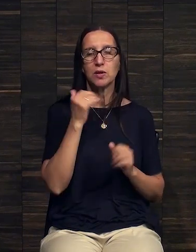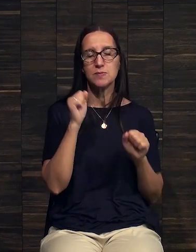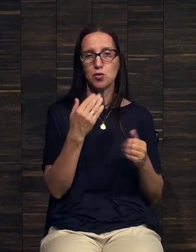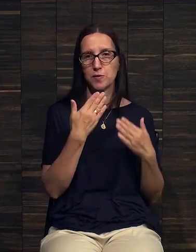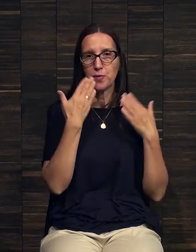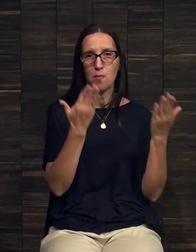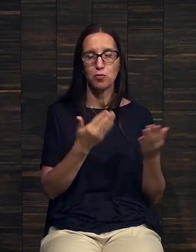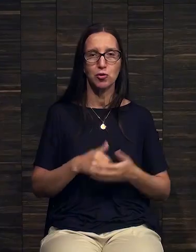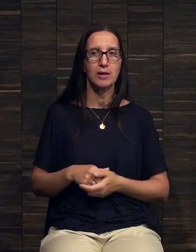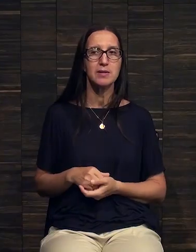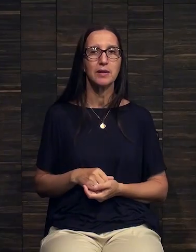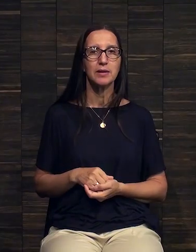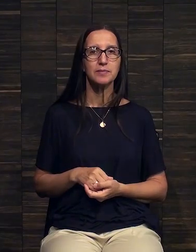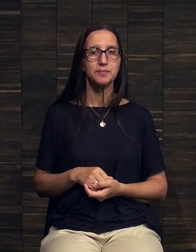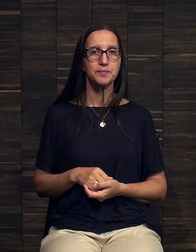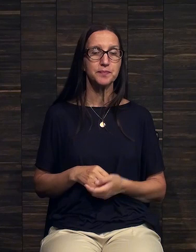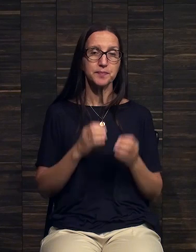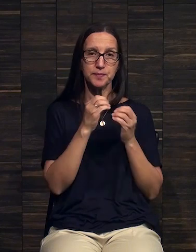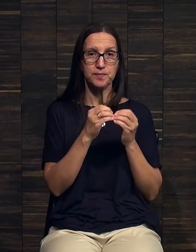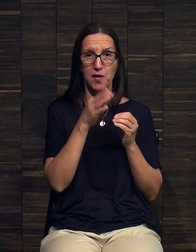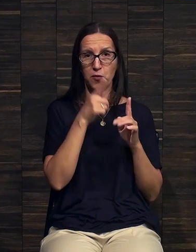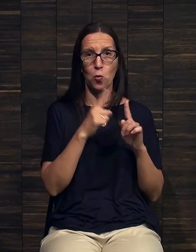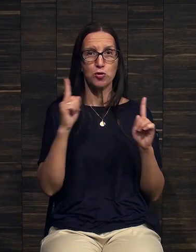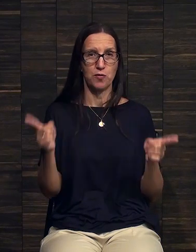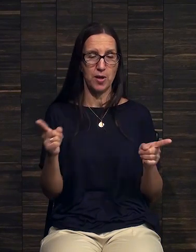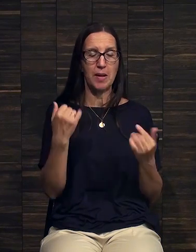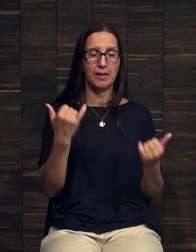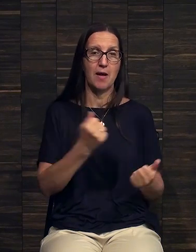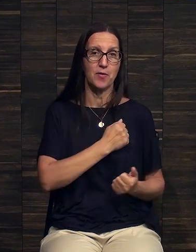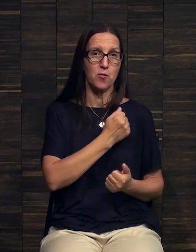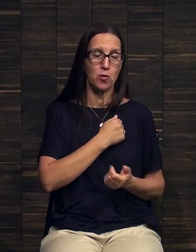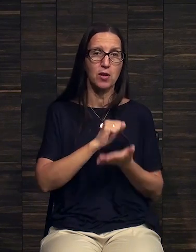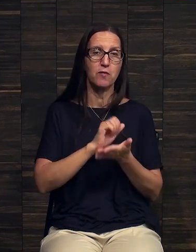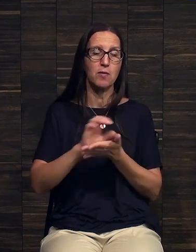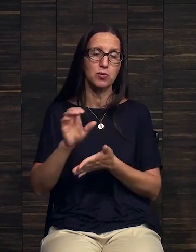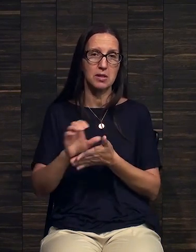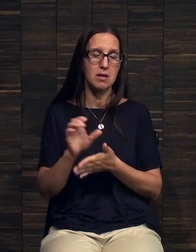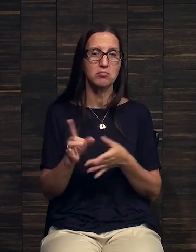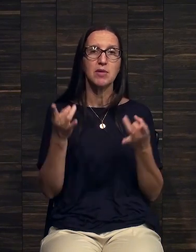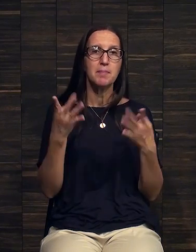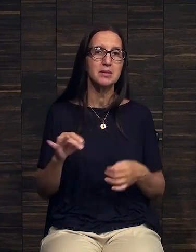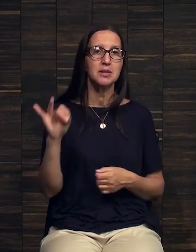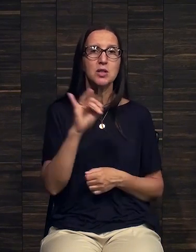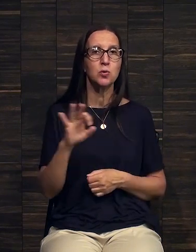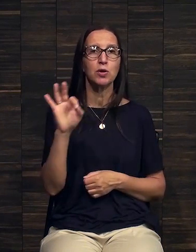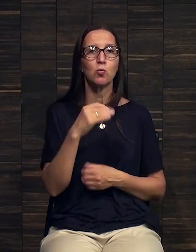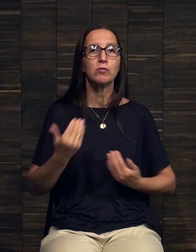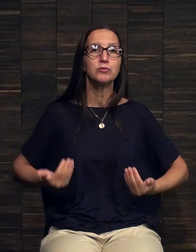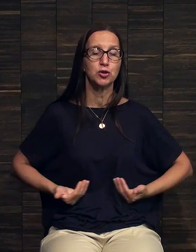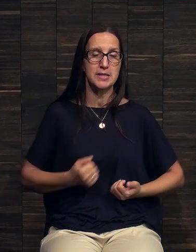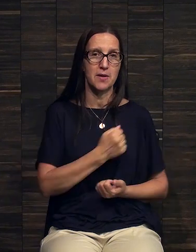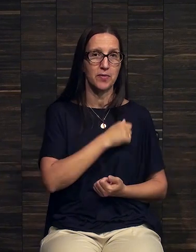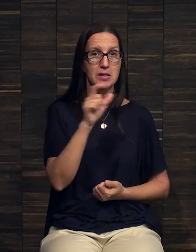So perhaps we can leave it on the screen. And also they published the very simple stories